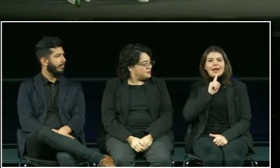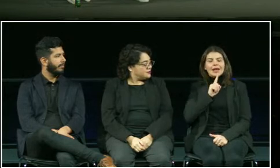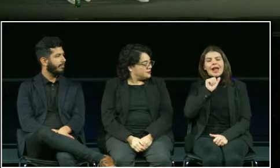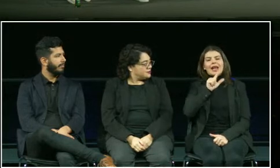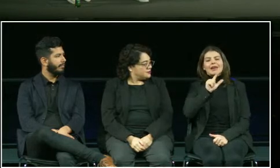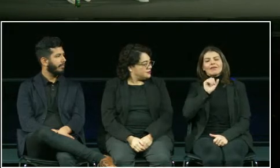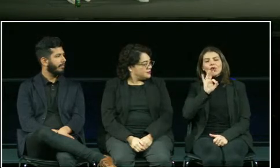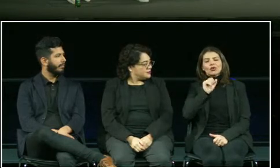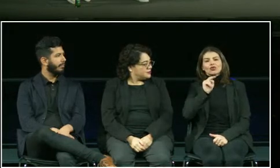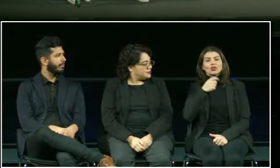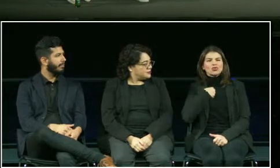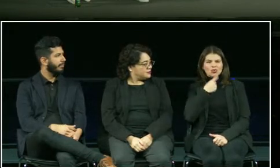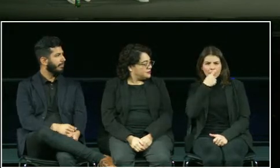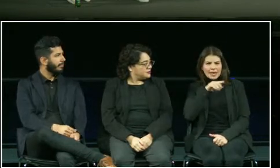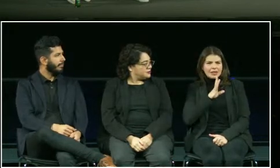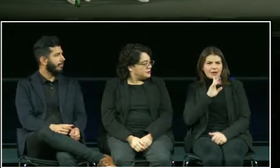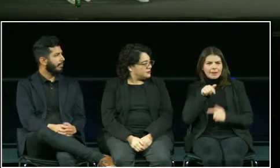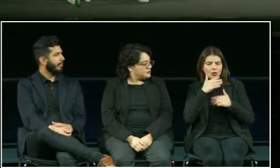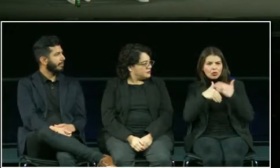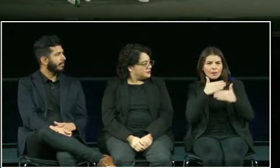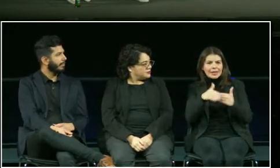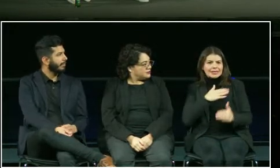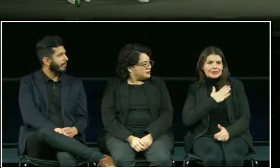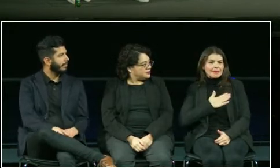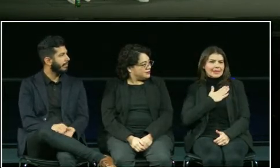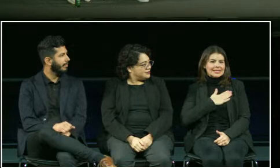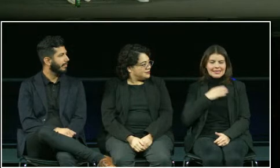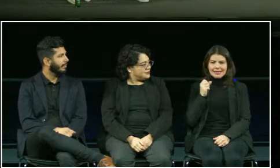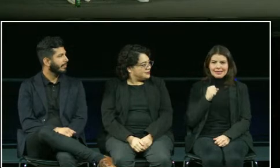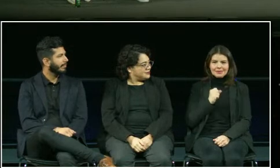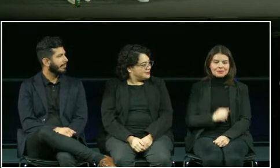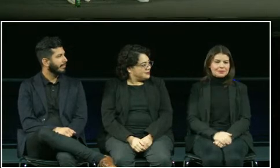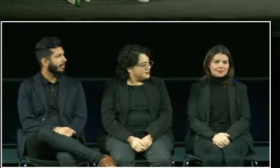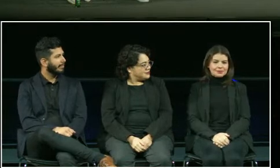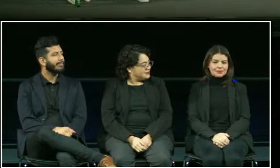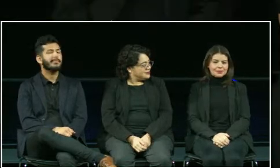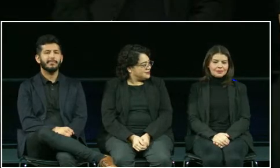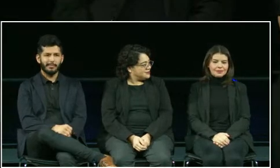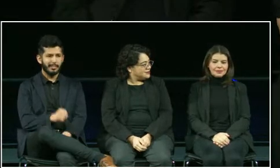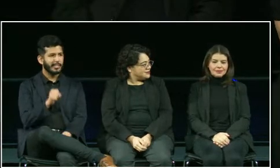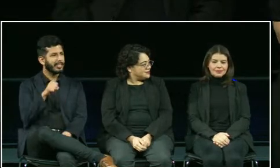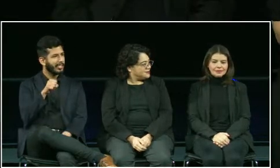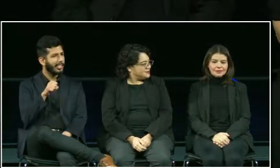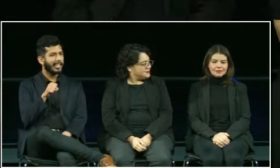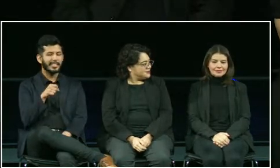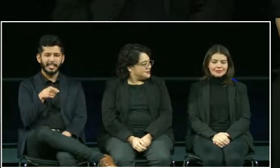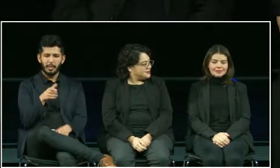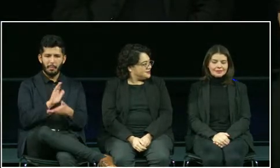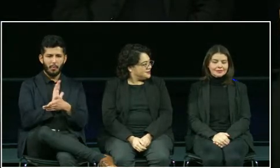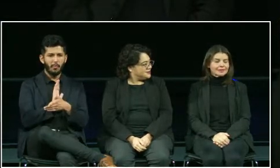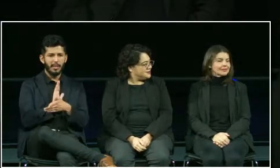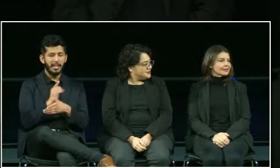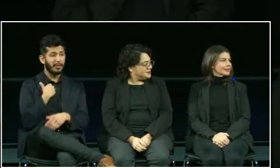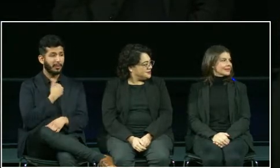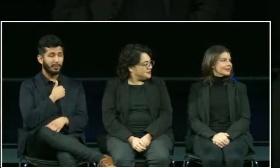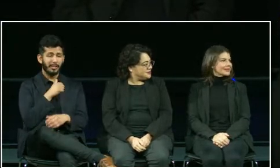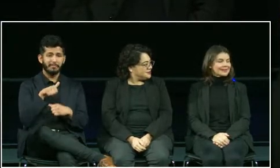Alfonso. Can you talk a little bit about your process? Yes, the movie we did,